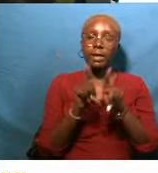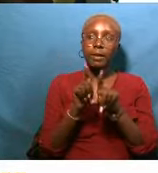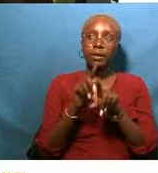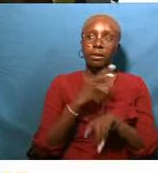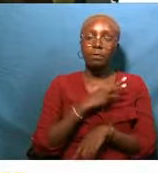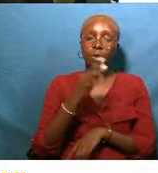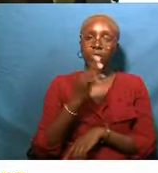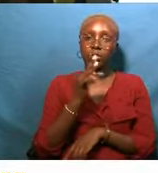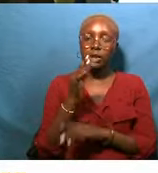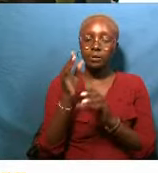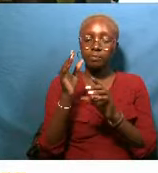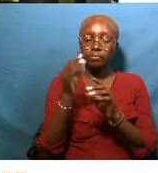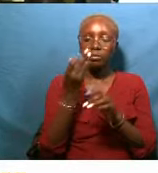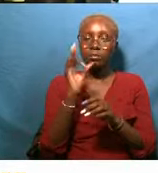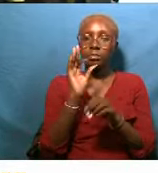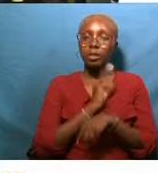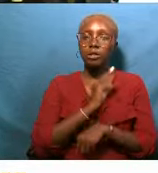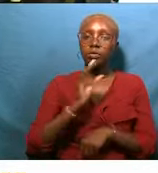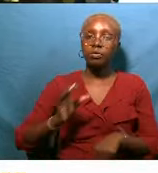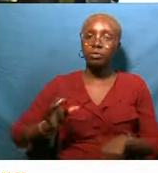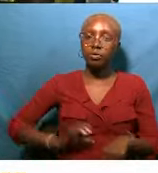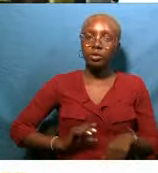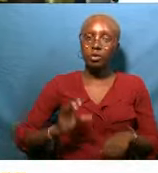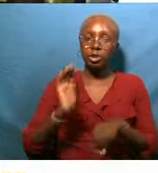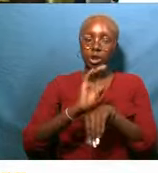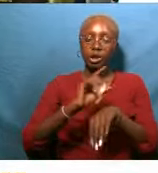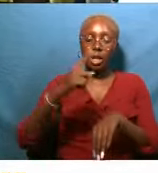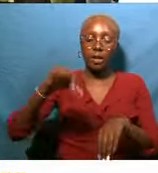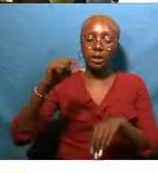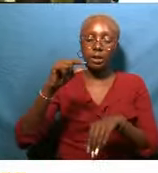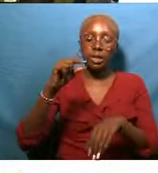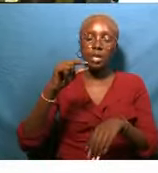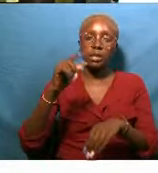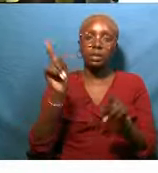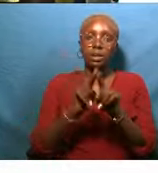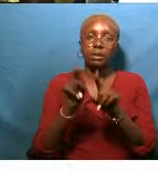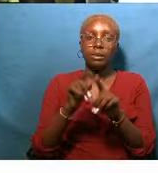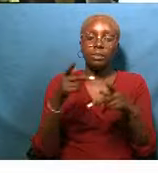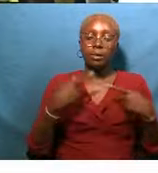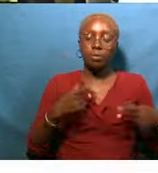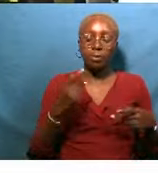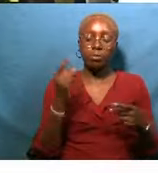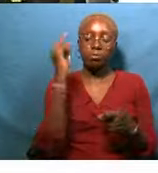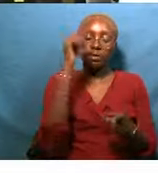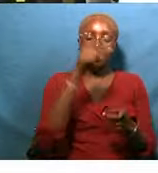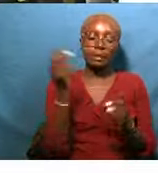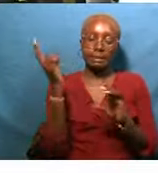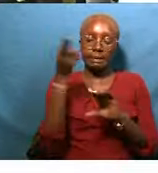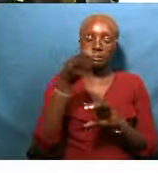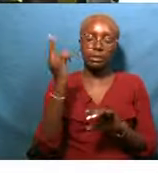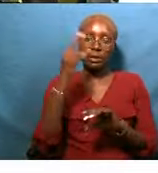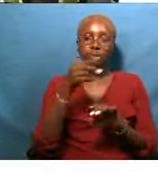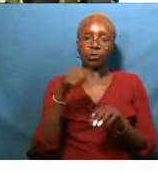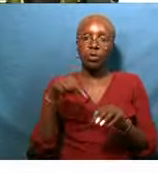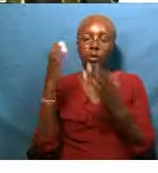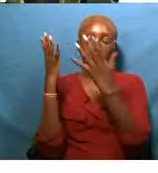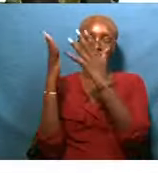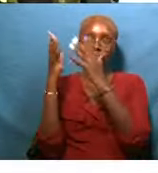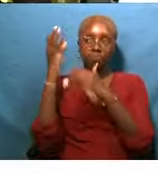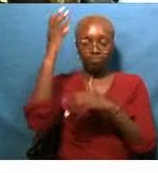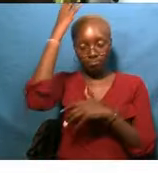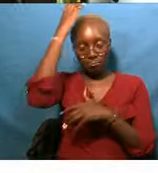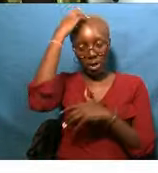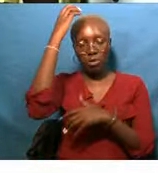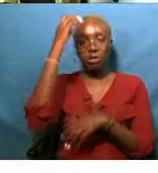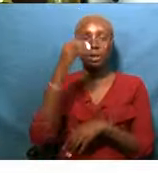our church and the people who attend it. We congratulate you, Canon Adolwa, and